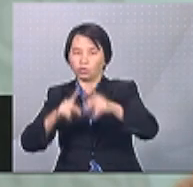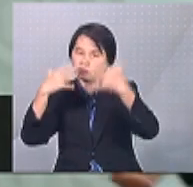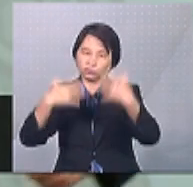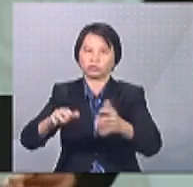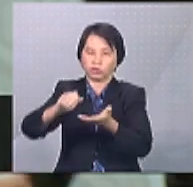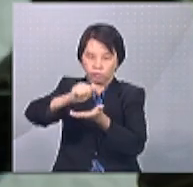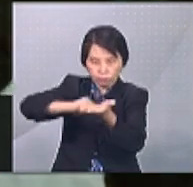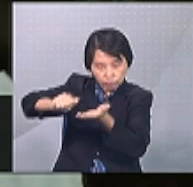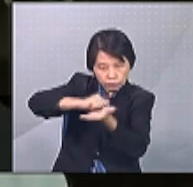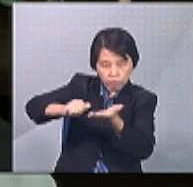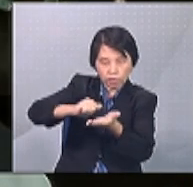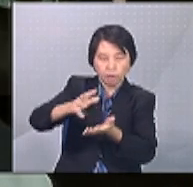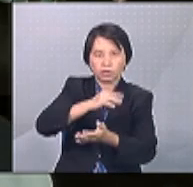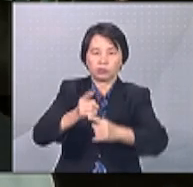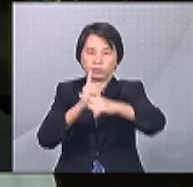only